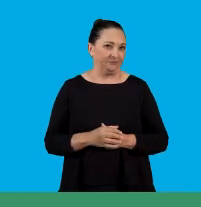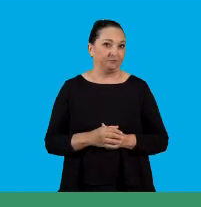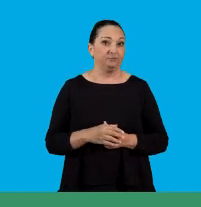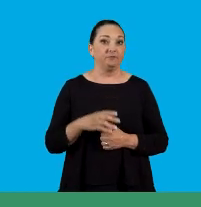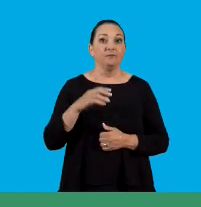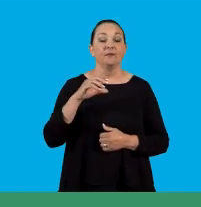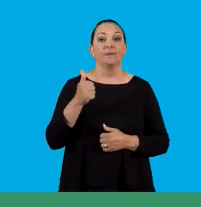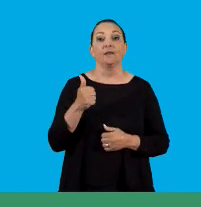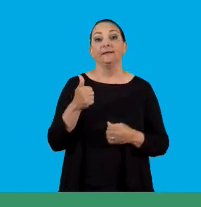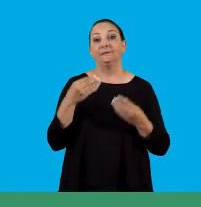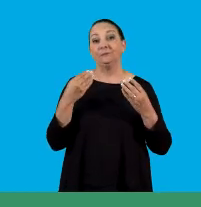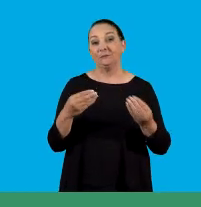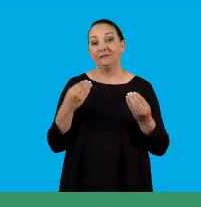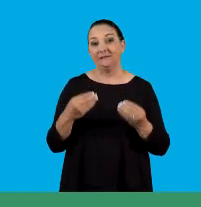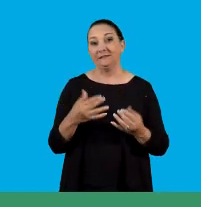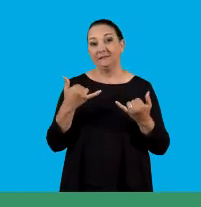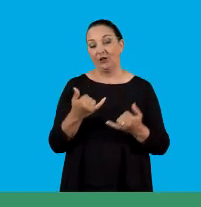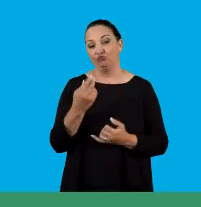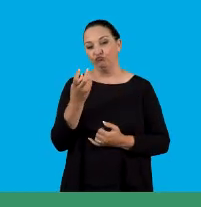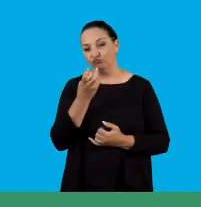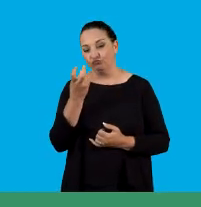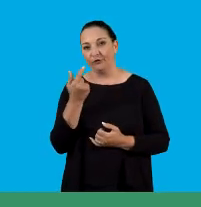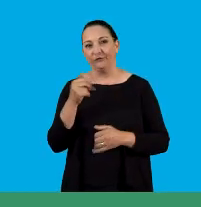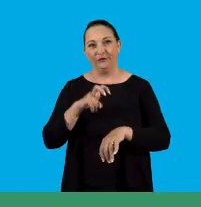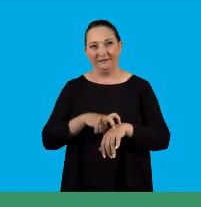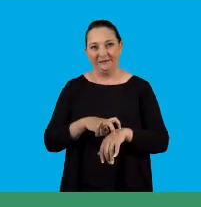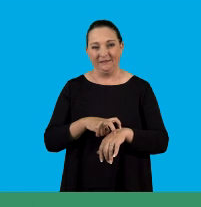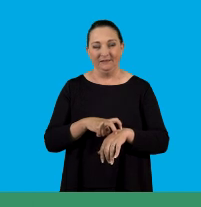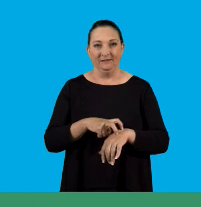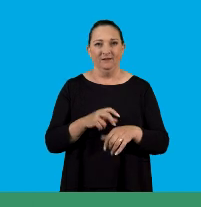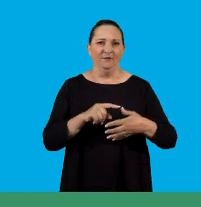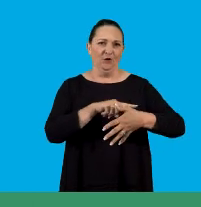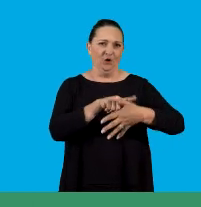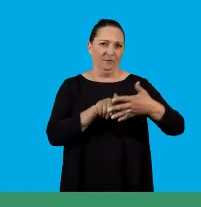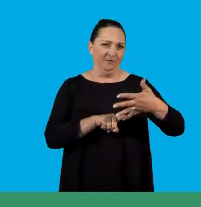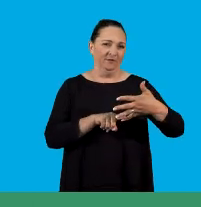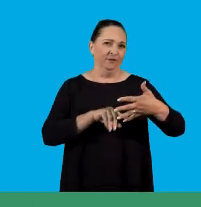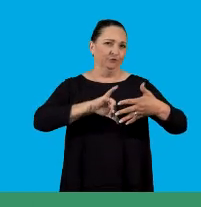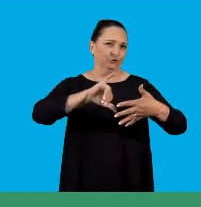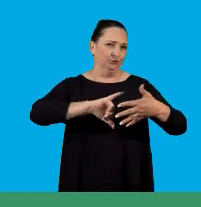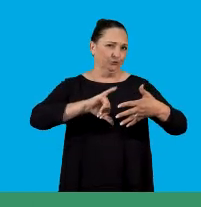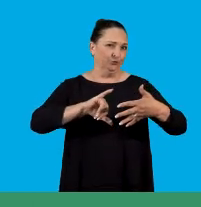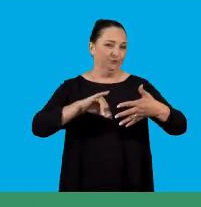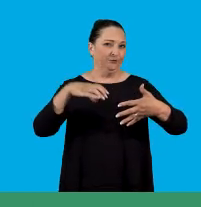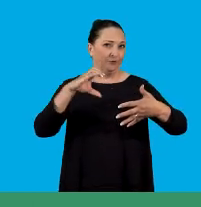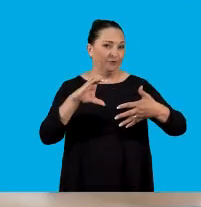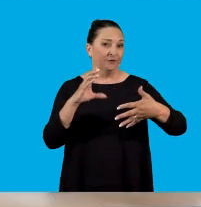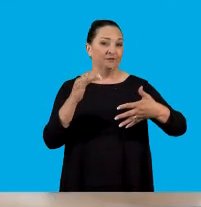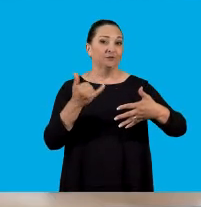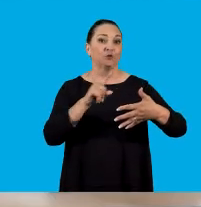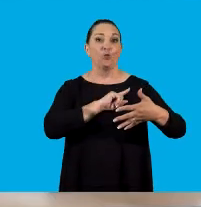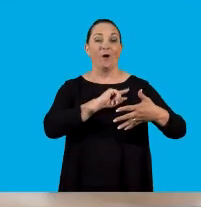would conduct that to determine their needs. So which elements out of the 5 focuses on making sure that customers